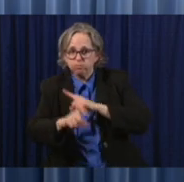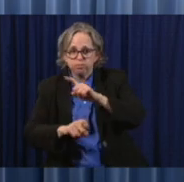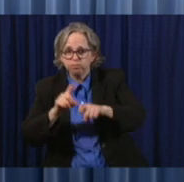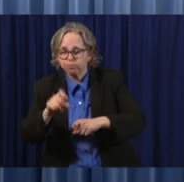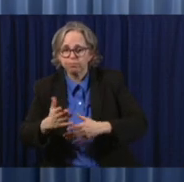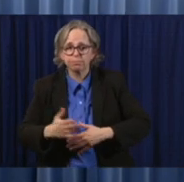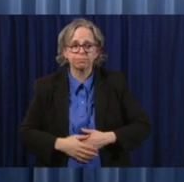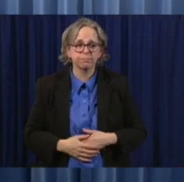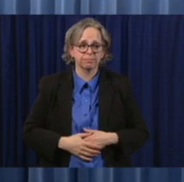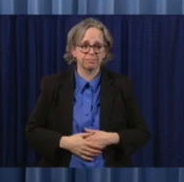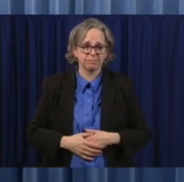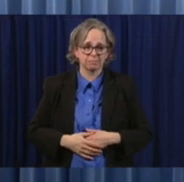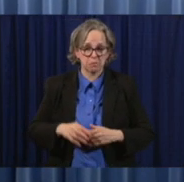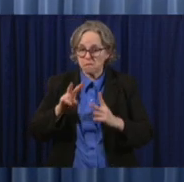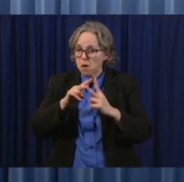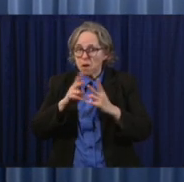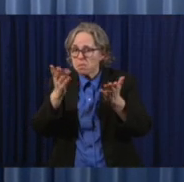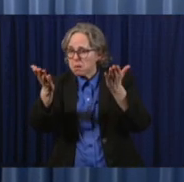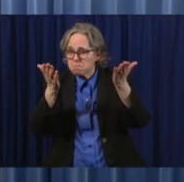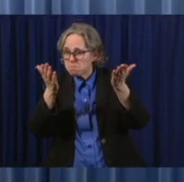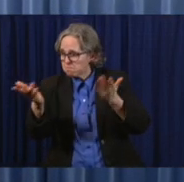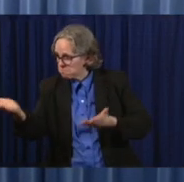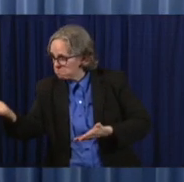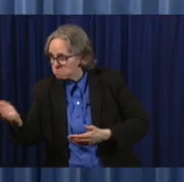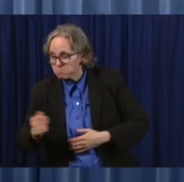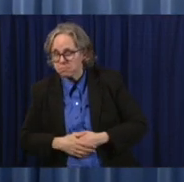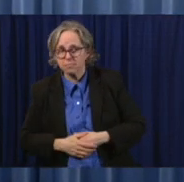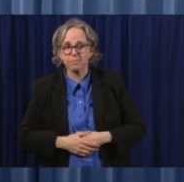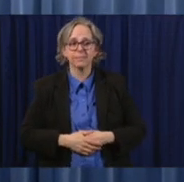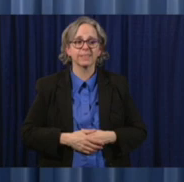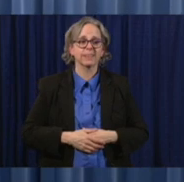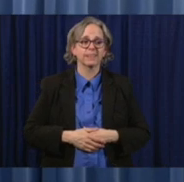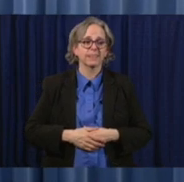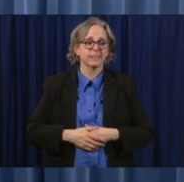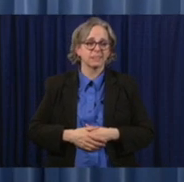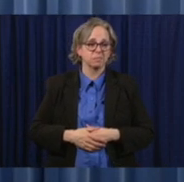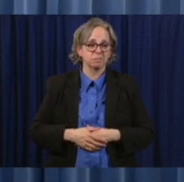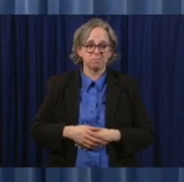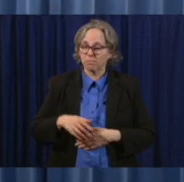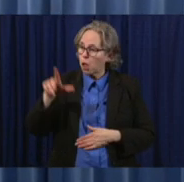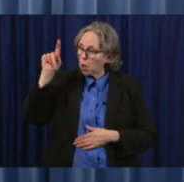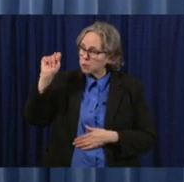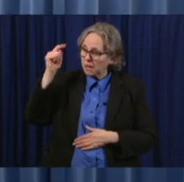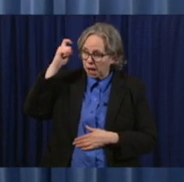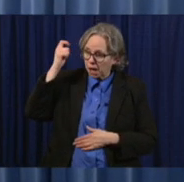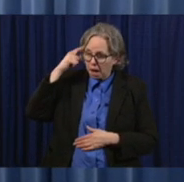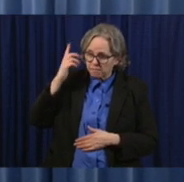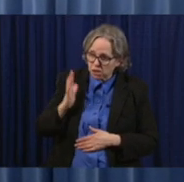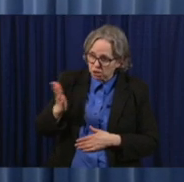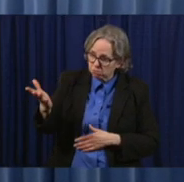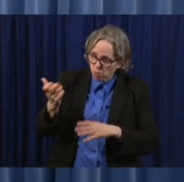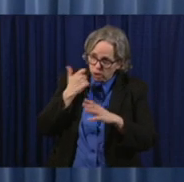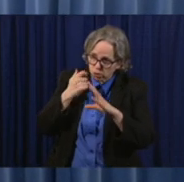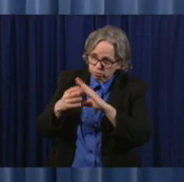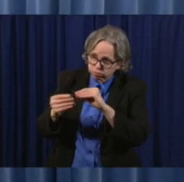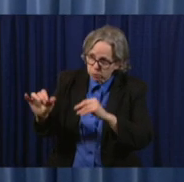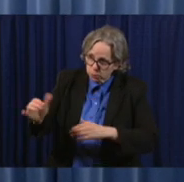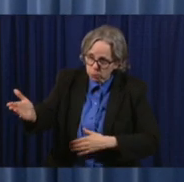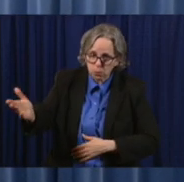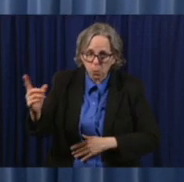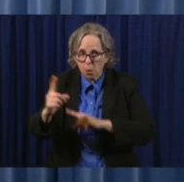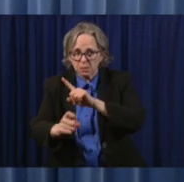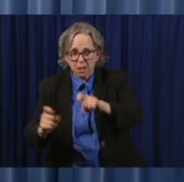either of our directors? Same for you, Lieutenant Governor. Anybody have questions?